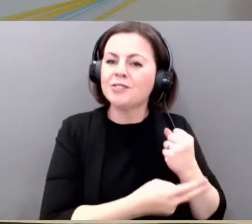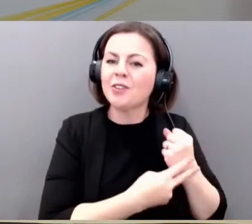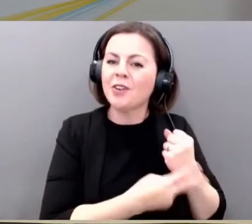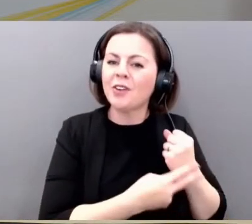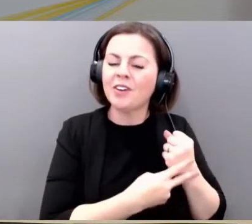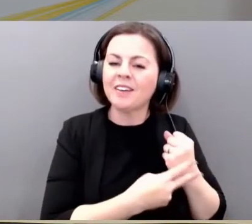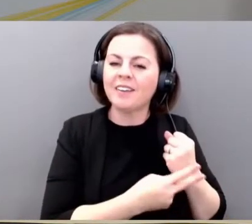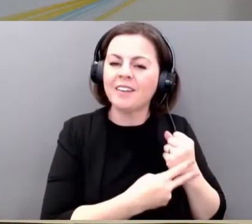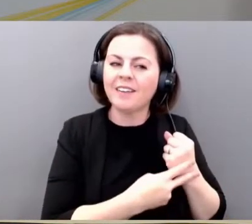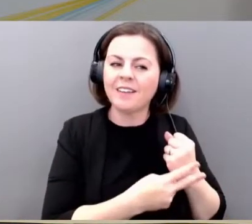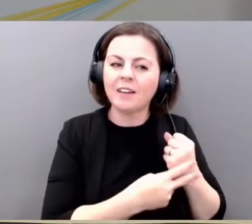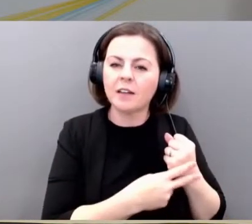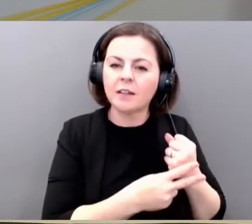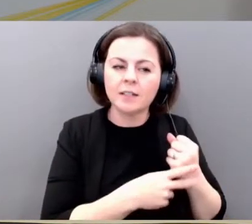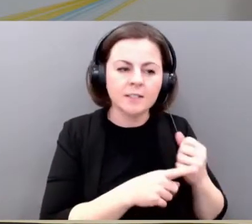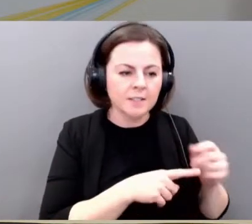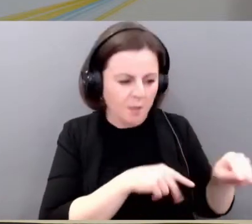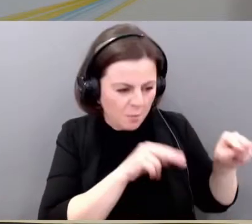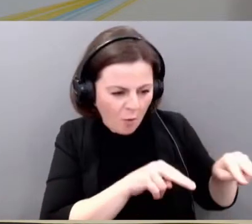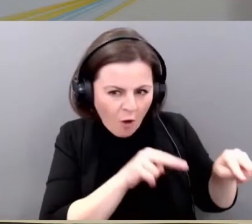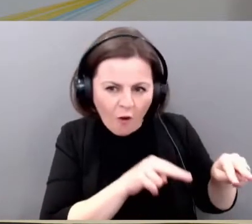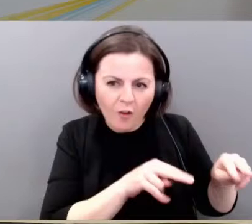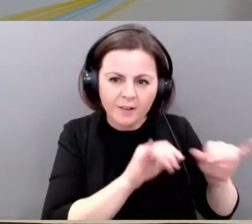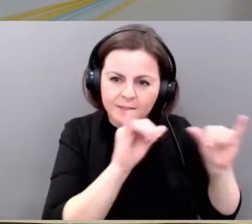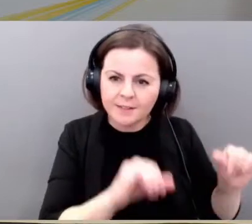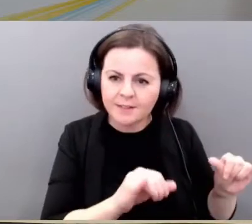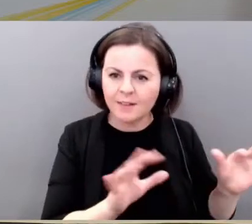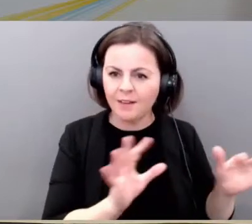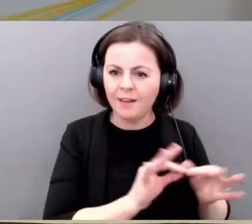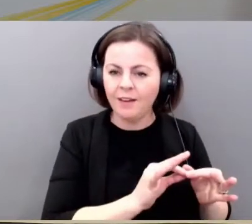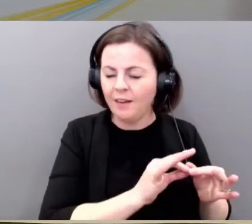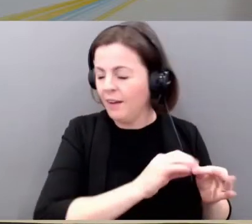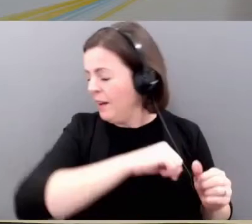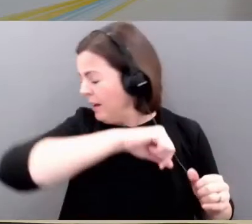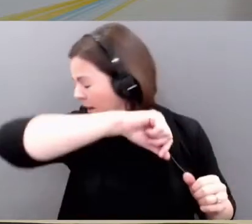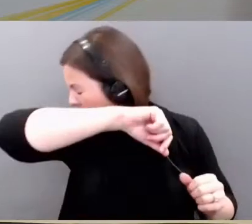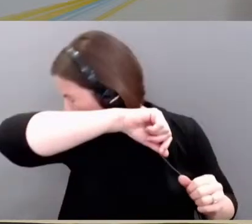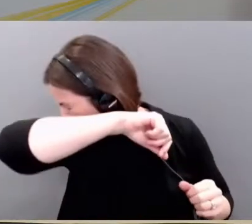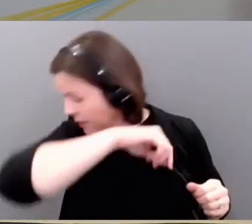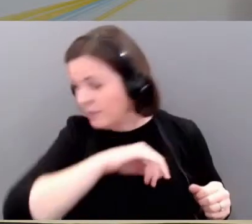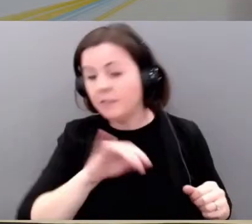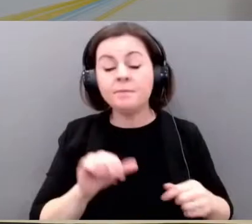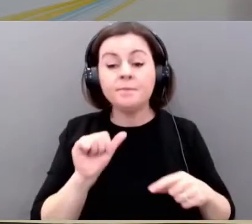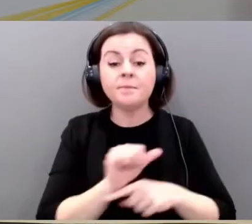the controls and the monitoring system. And so all went very well, and